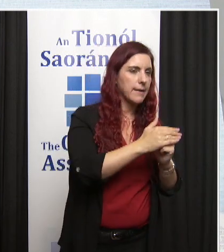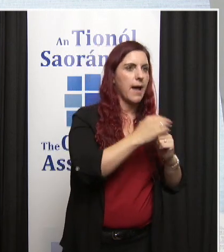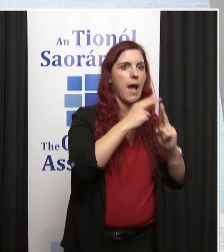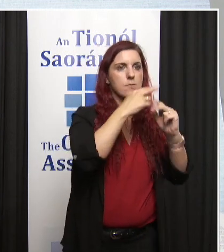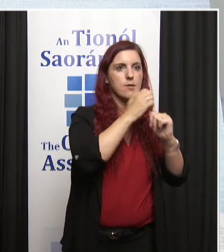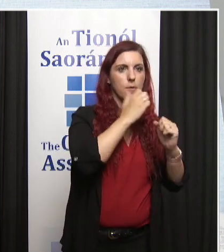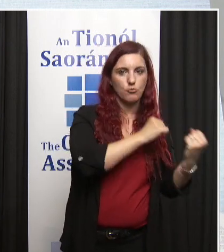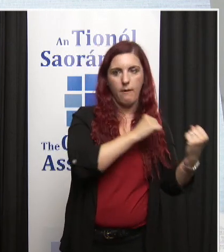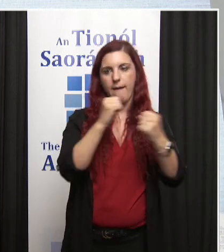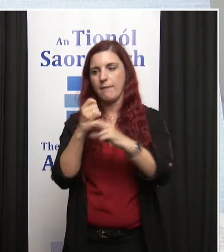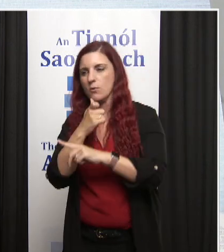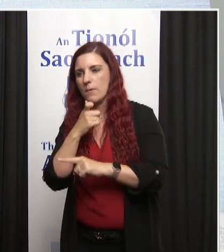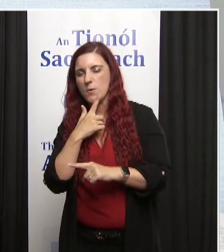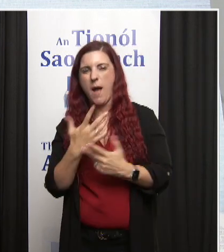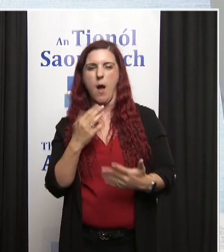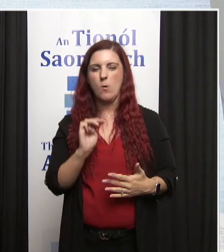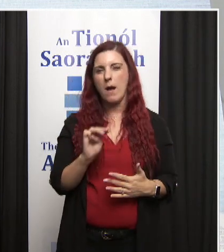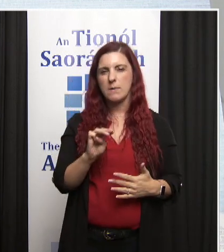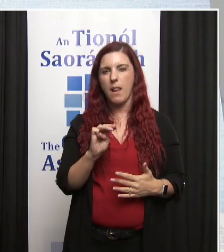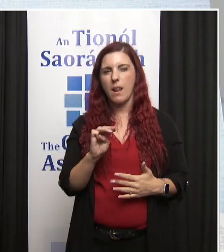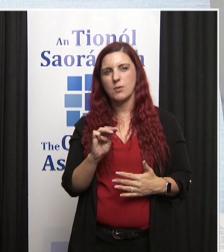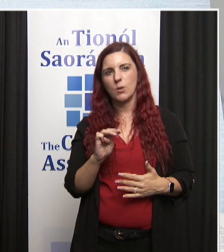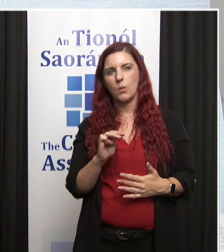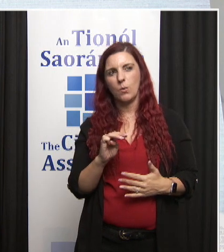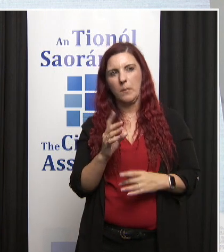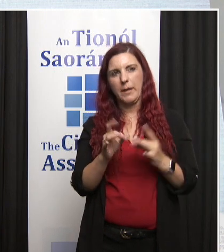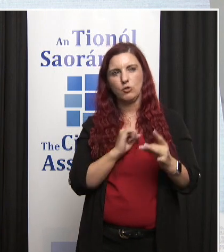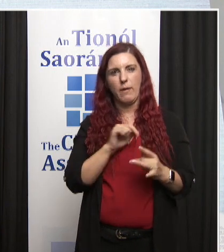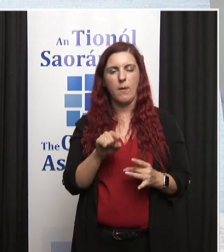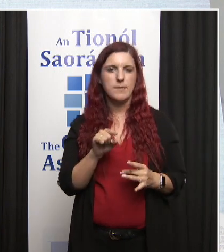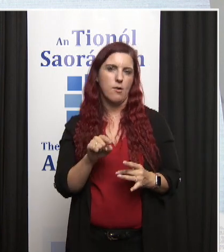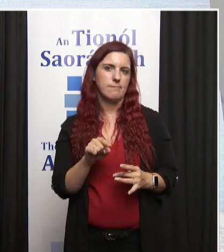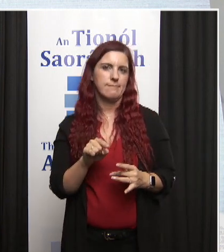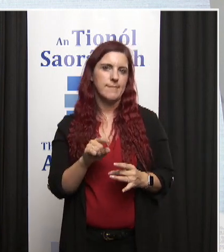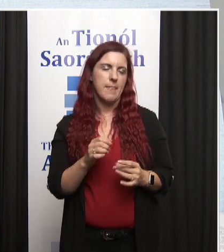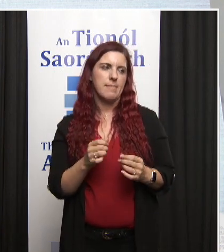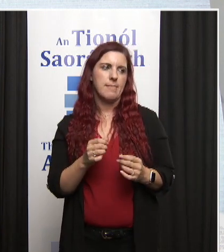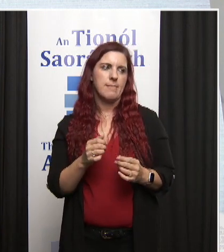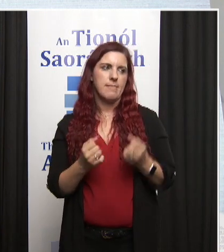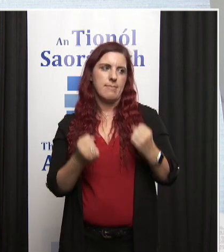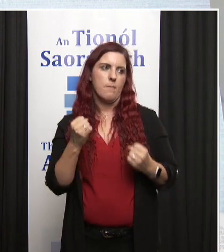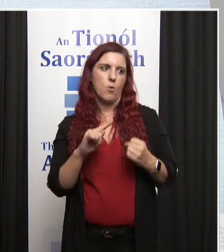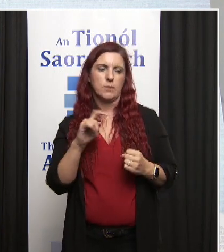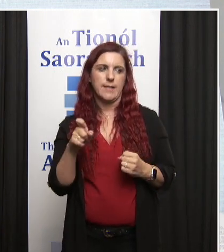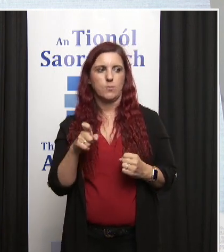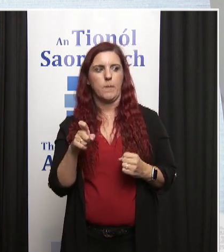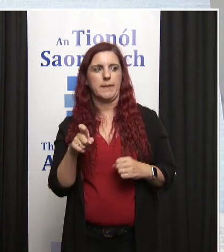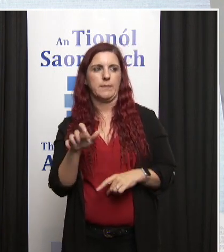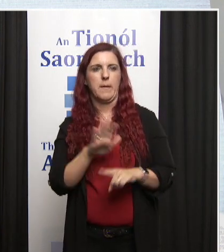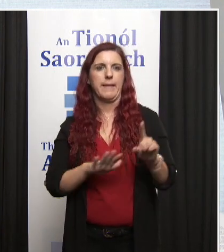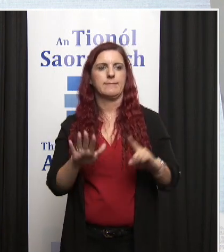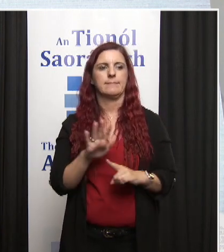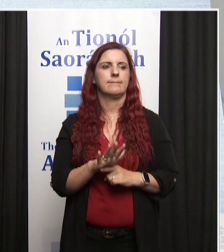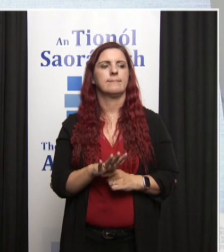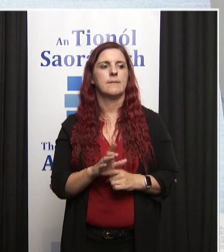and how feasible and practical it would be to ensure that the motor tax would be within